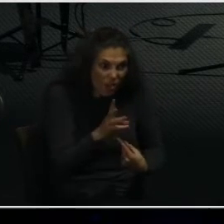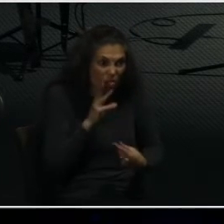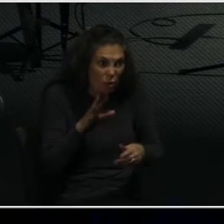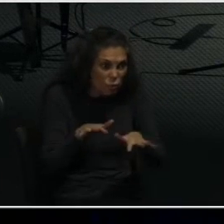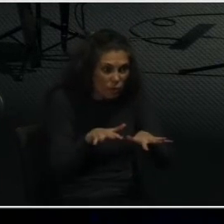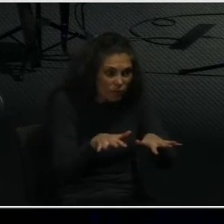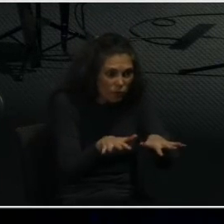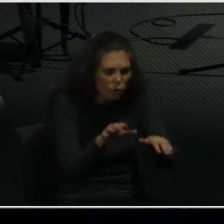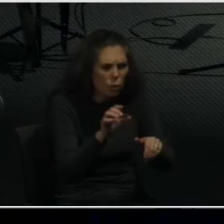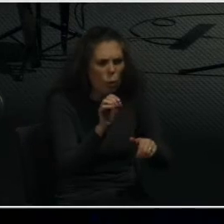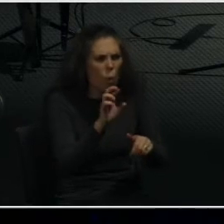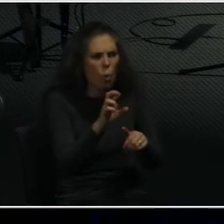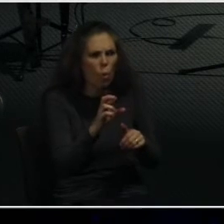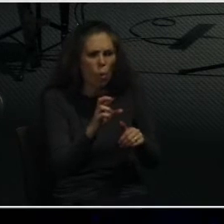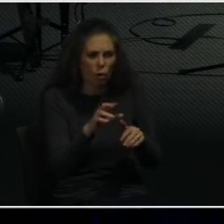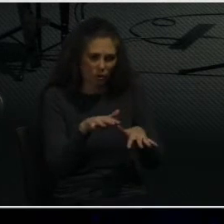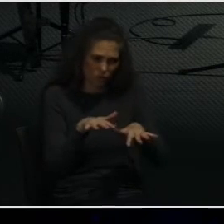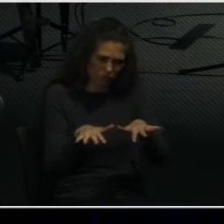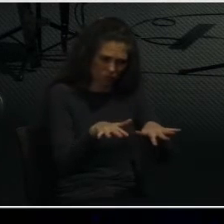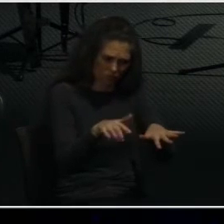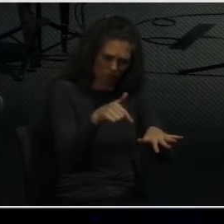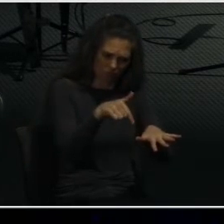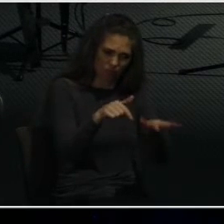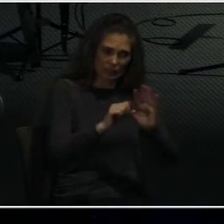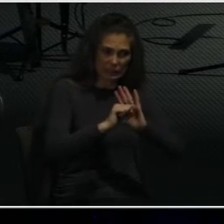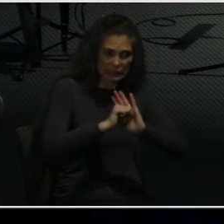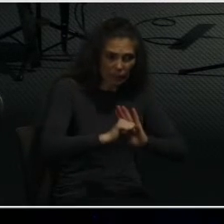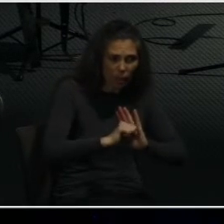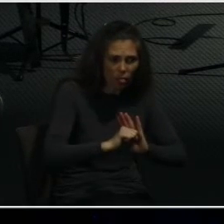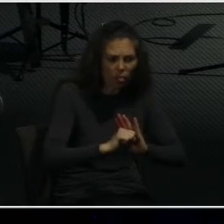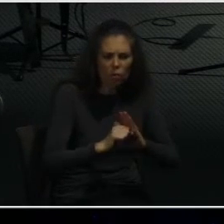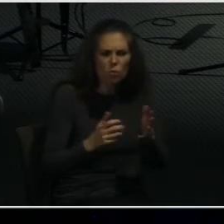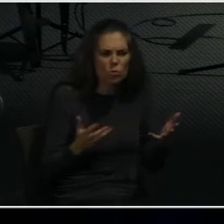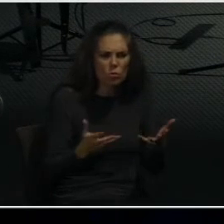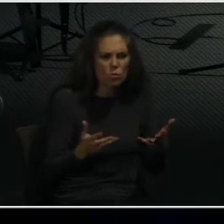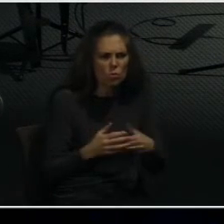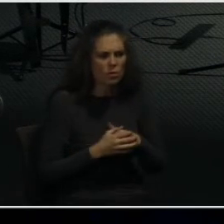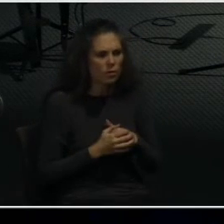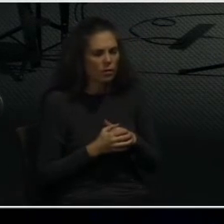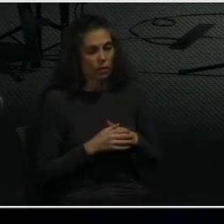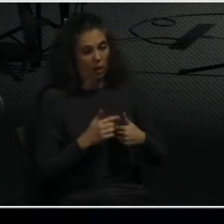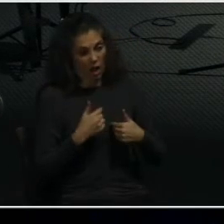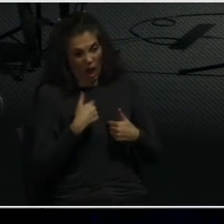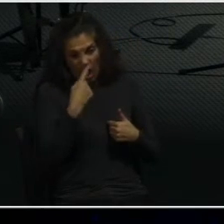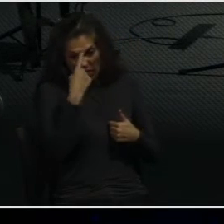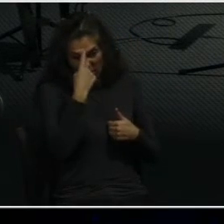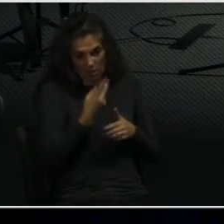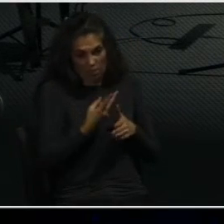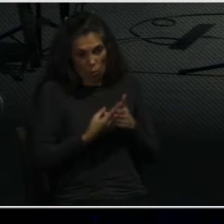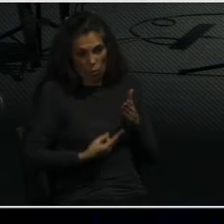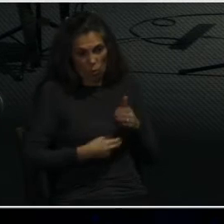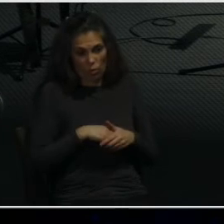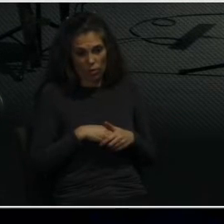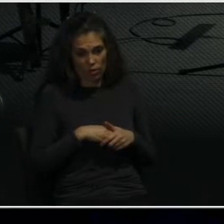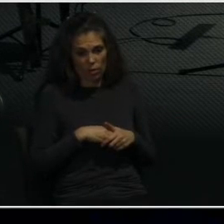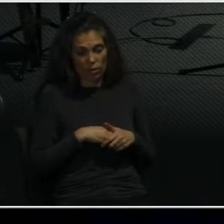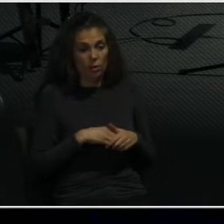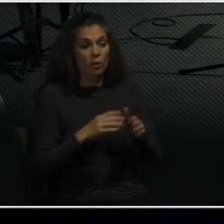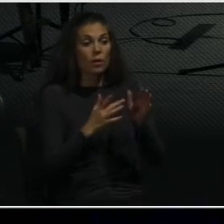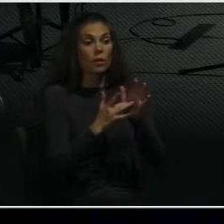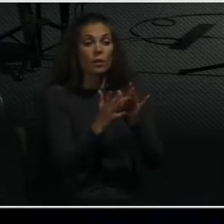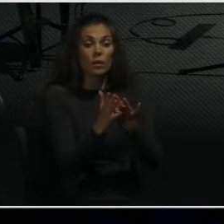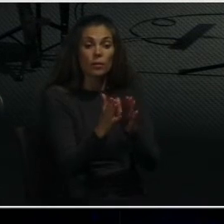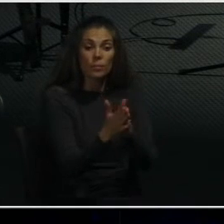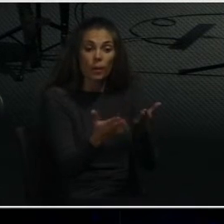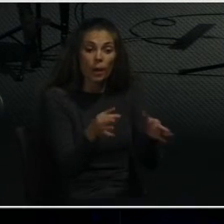I think when Christ returns, well, I know from the scriptures that heaven and earth are going to join in some way. That's the big